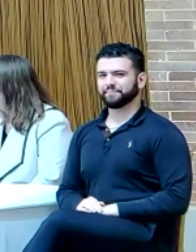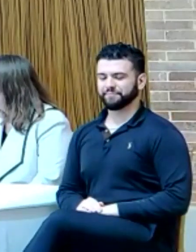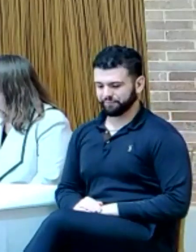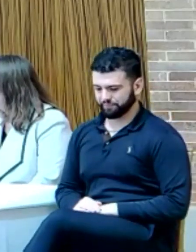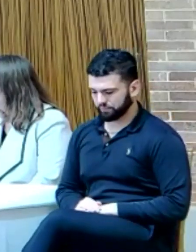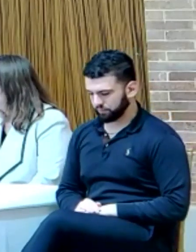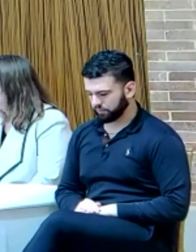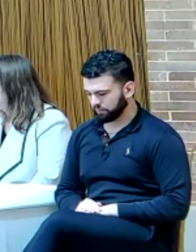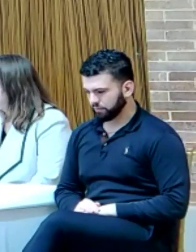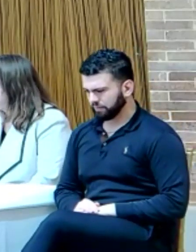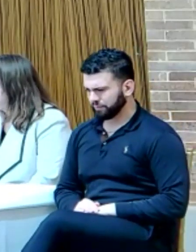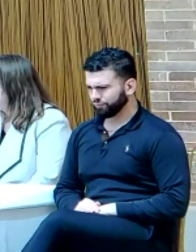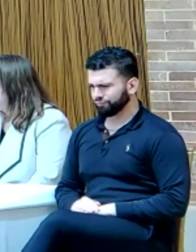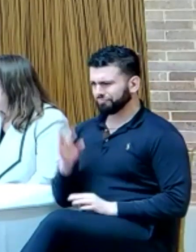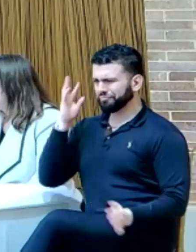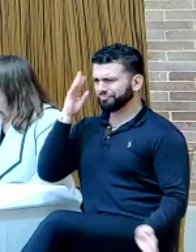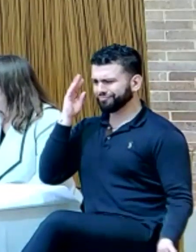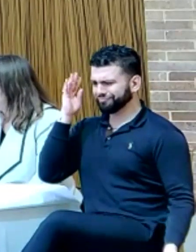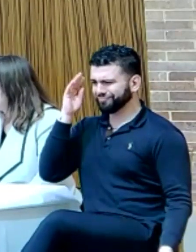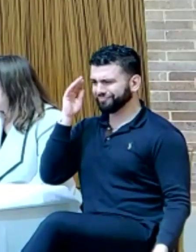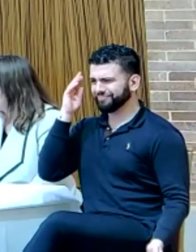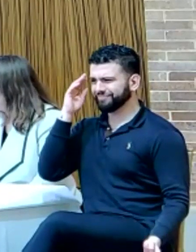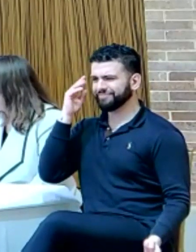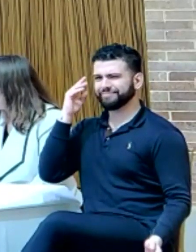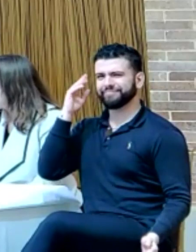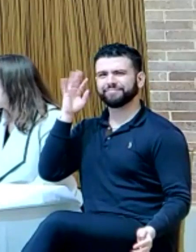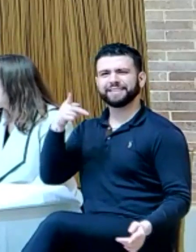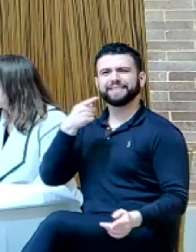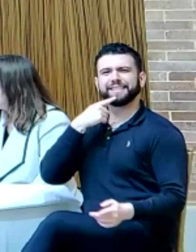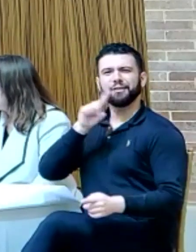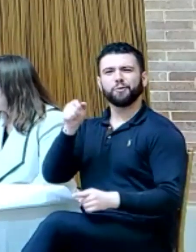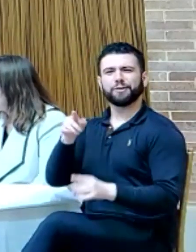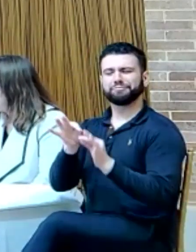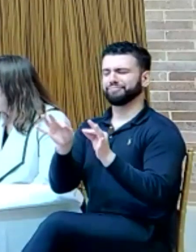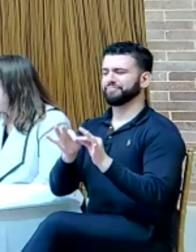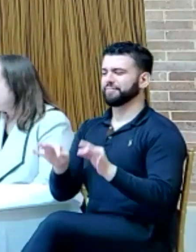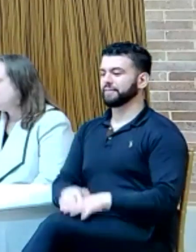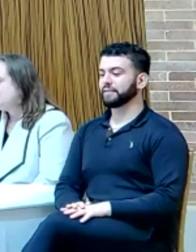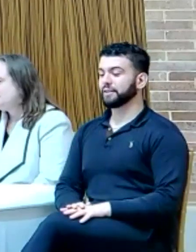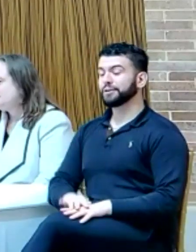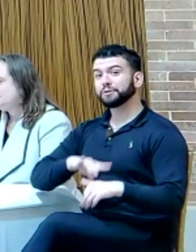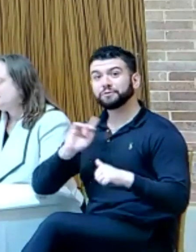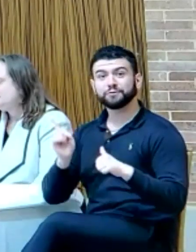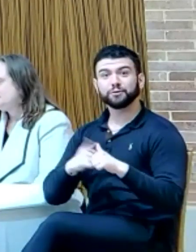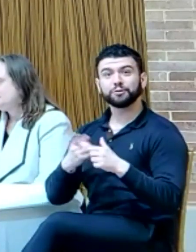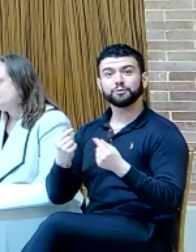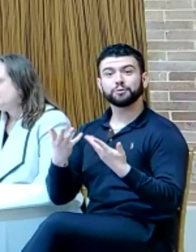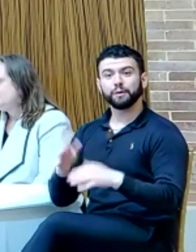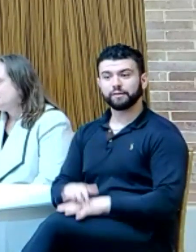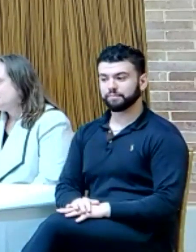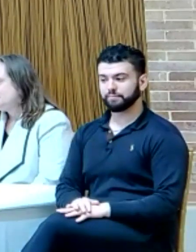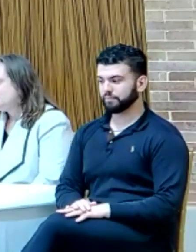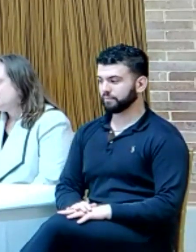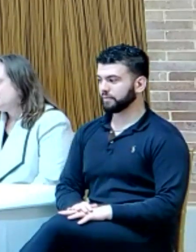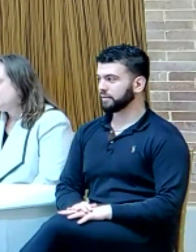animals how do agents avoid discrimination well the first thing you do you ascertain whether